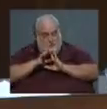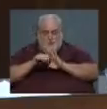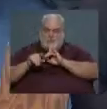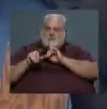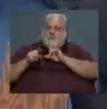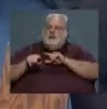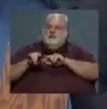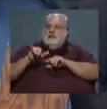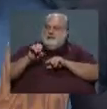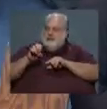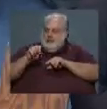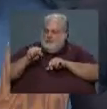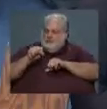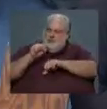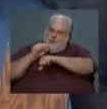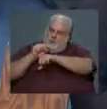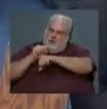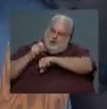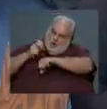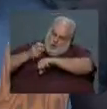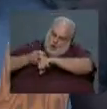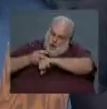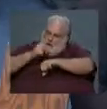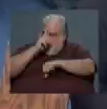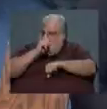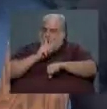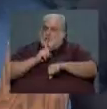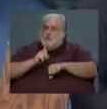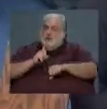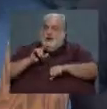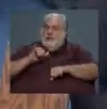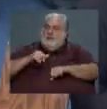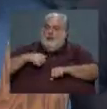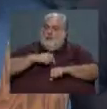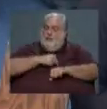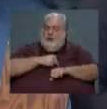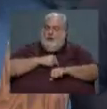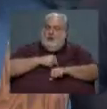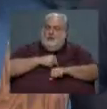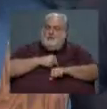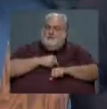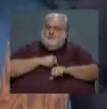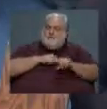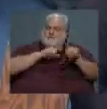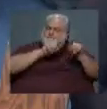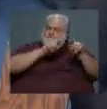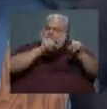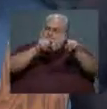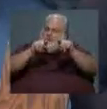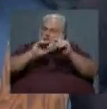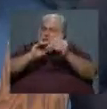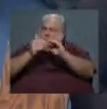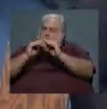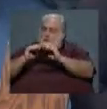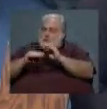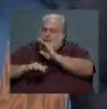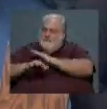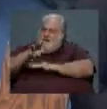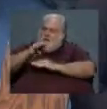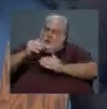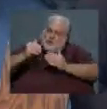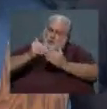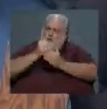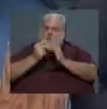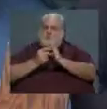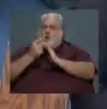I am. We really worked hard to make sure that we got out into the community to find new programs that would be interested, to get